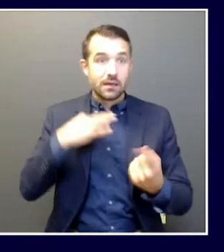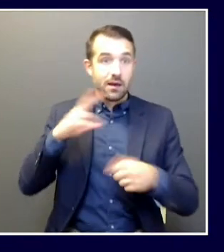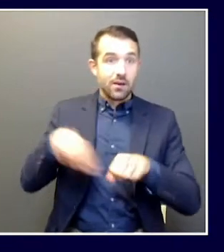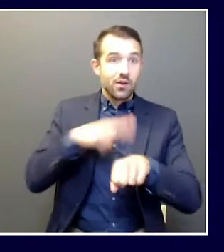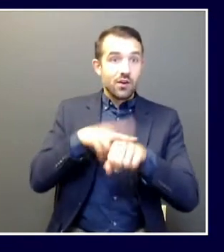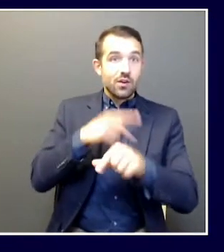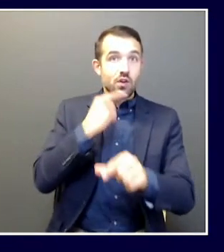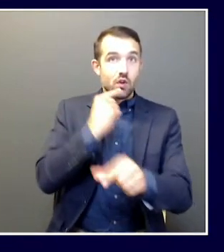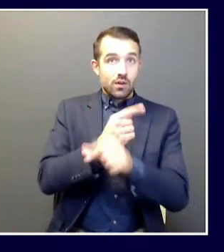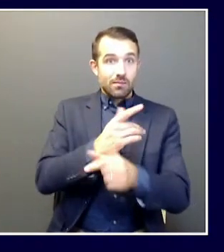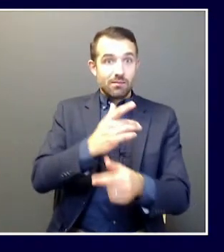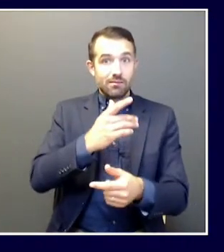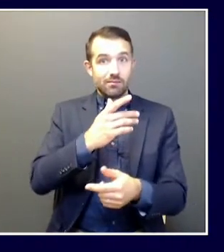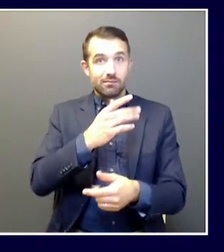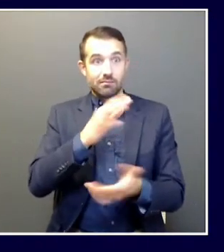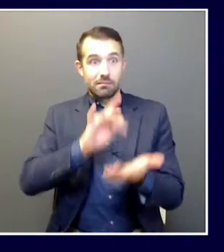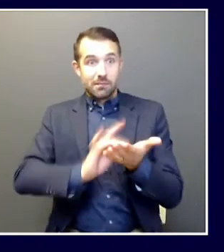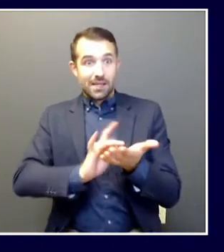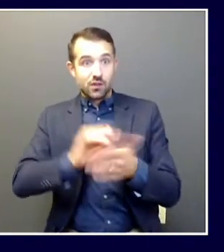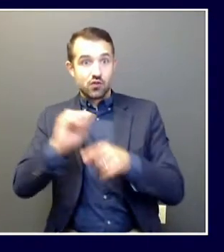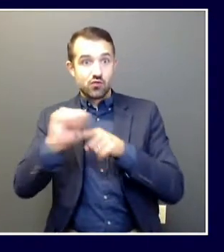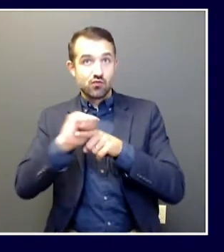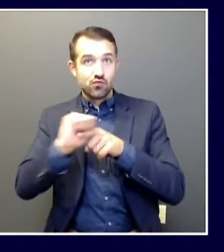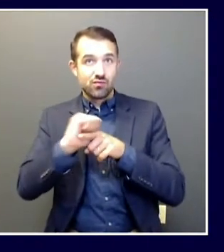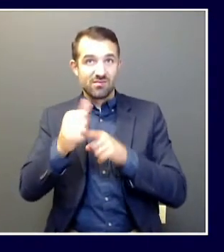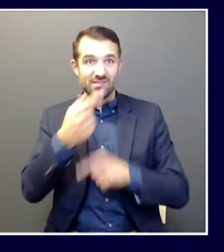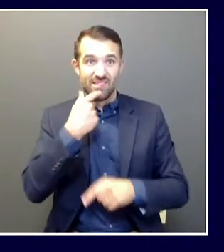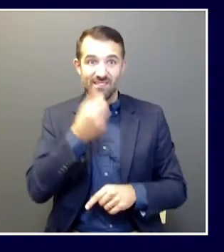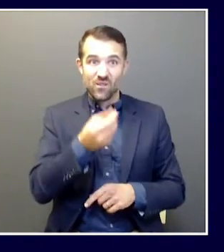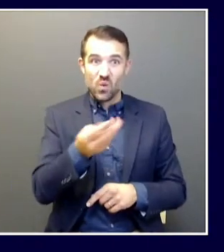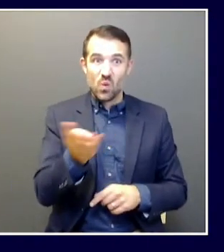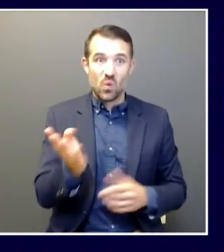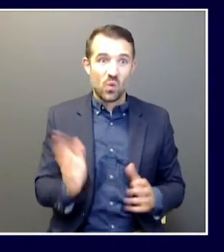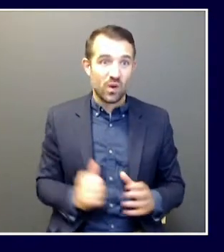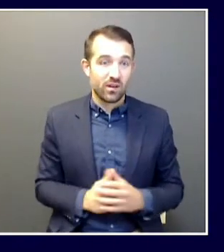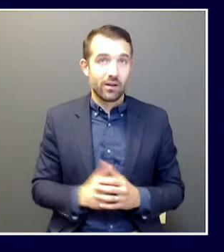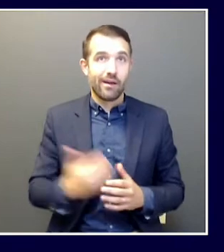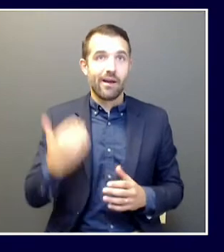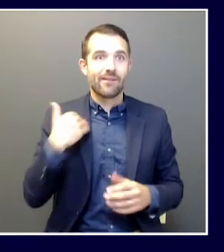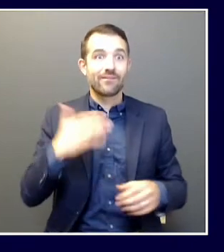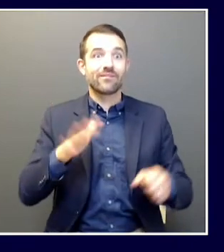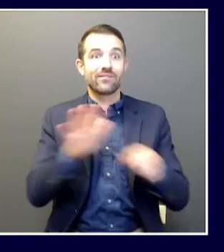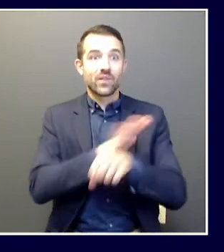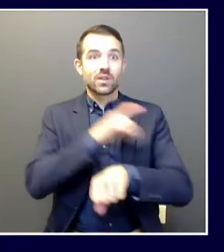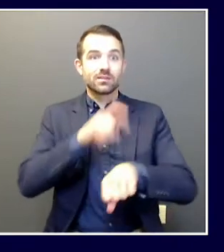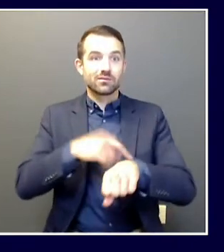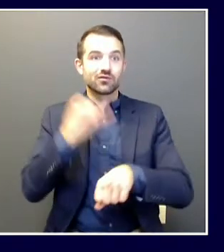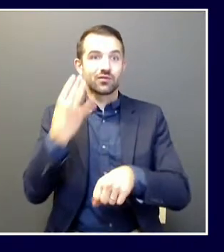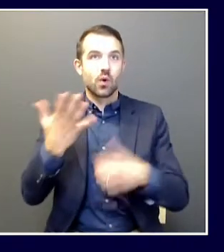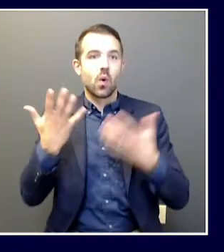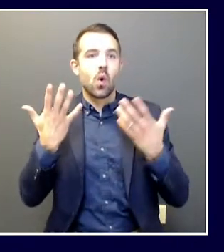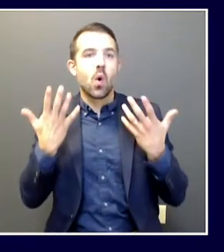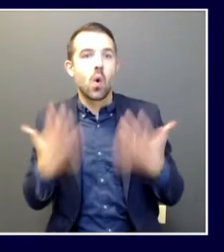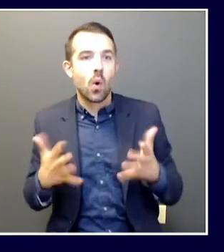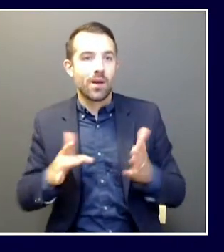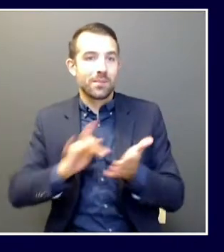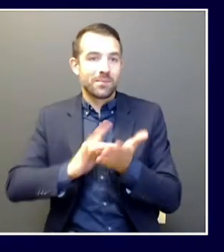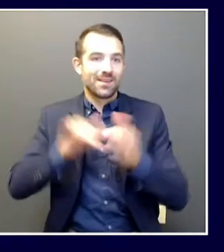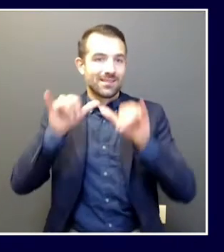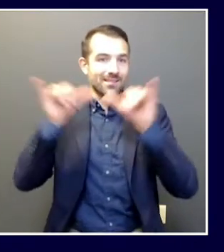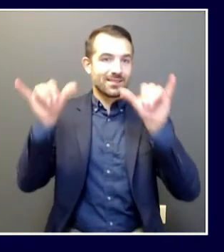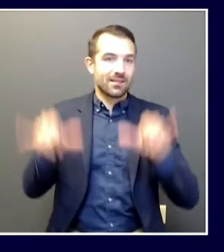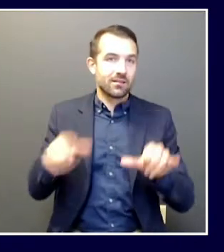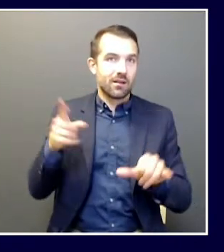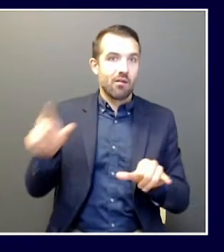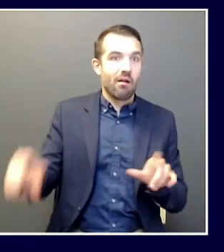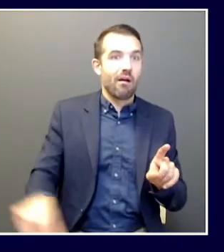who do have medical training, but they work full-time elsewhere in the medical community. So they're coming on to duty necessarily